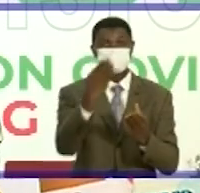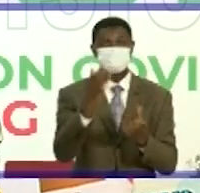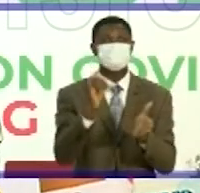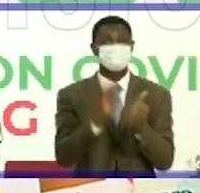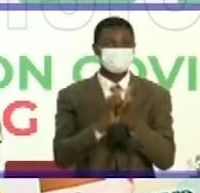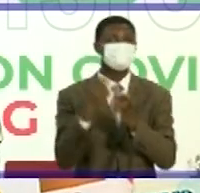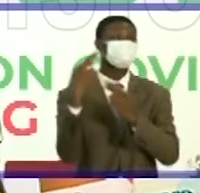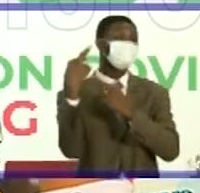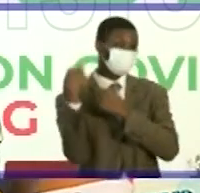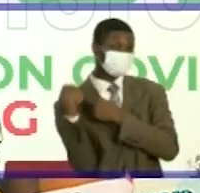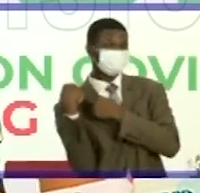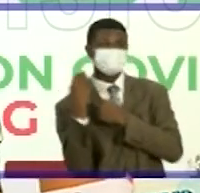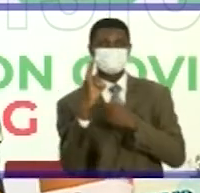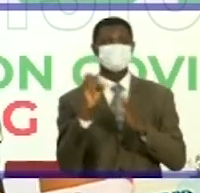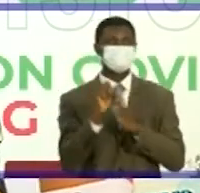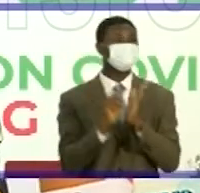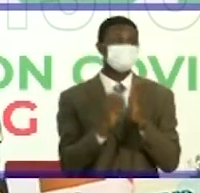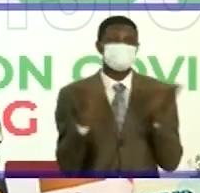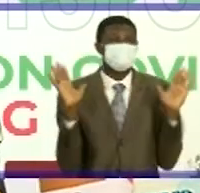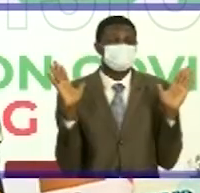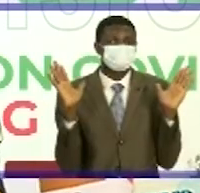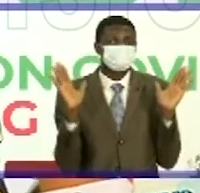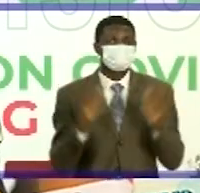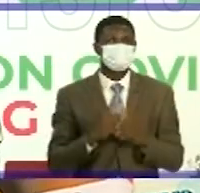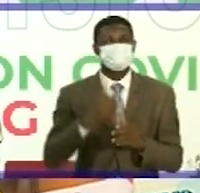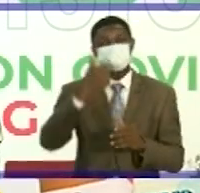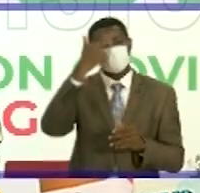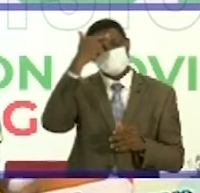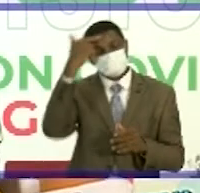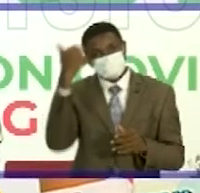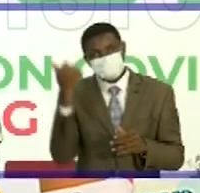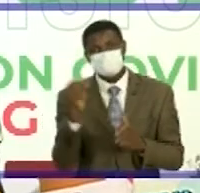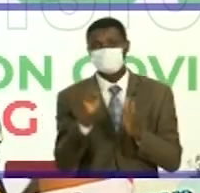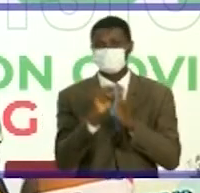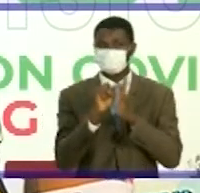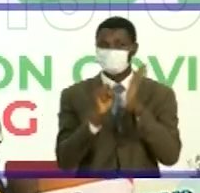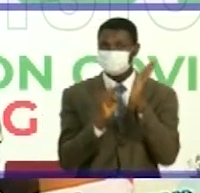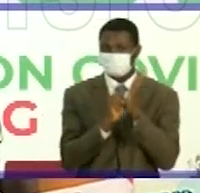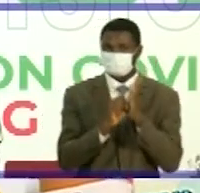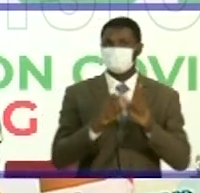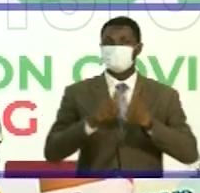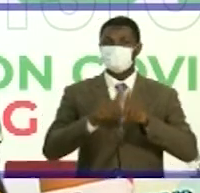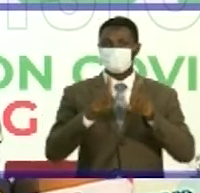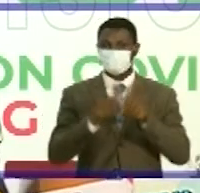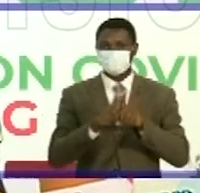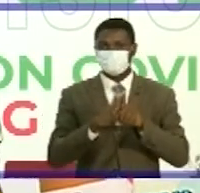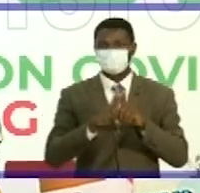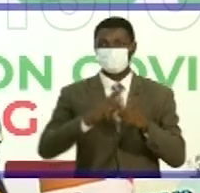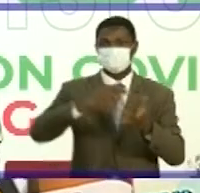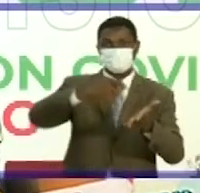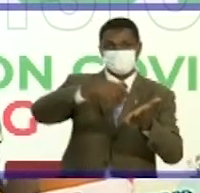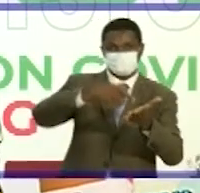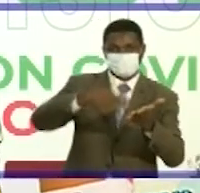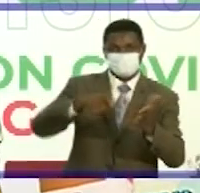the responsibilities of the subnationals, because they equally sign the quarantine laws or regulations in